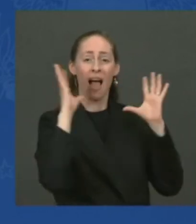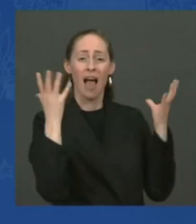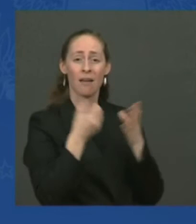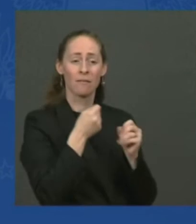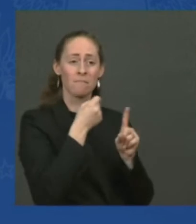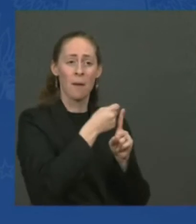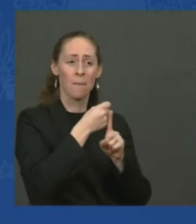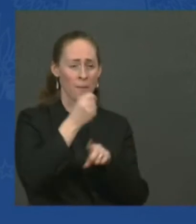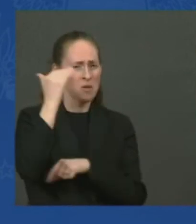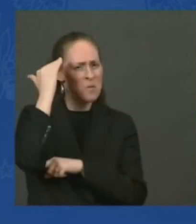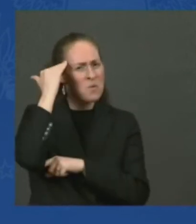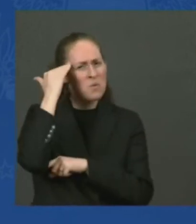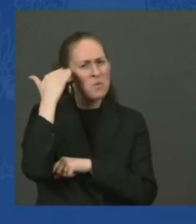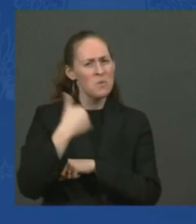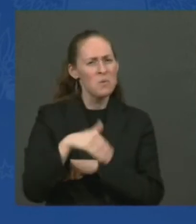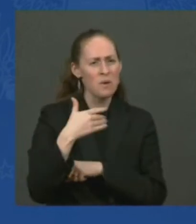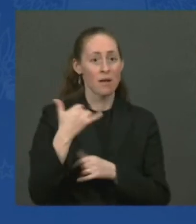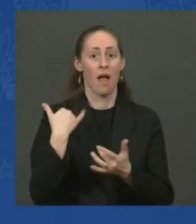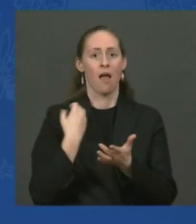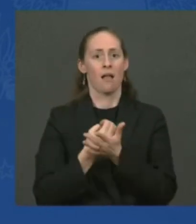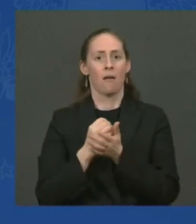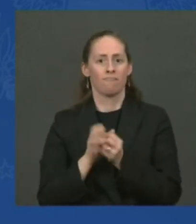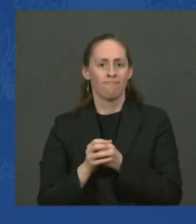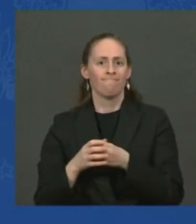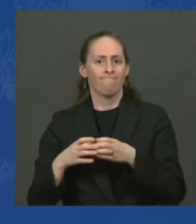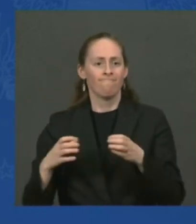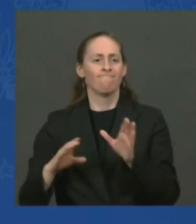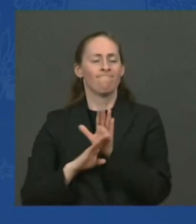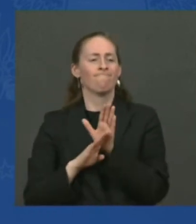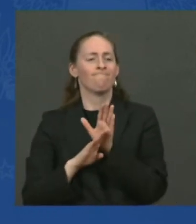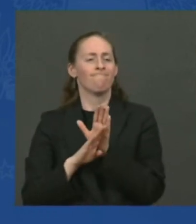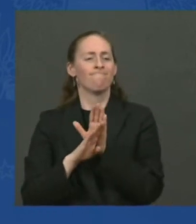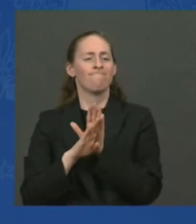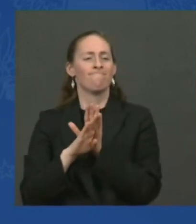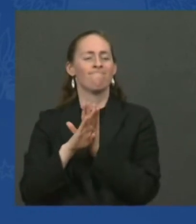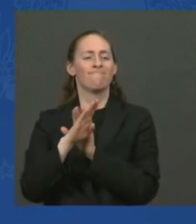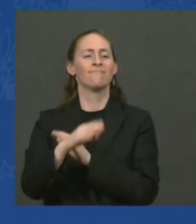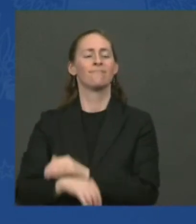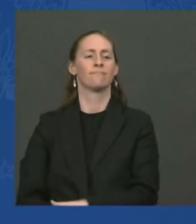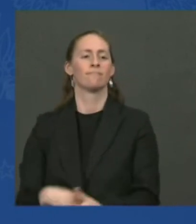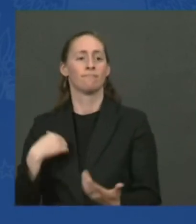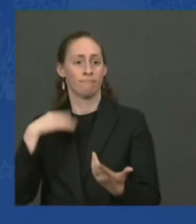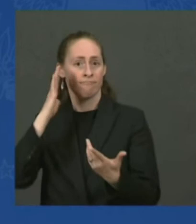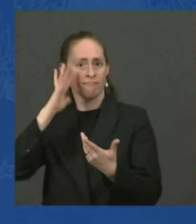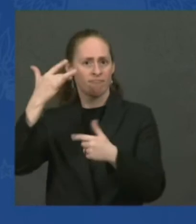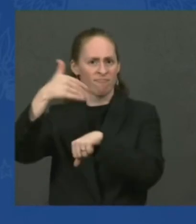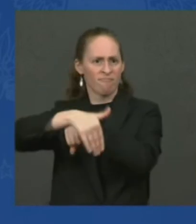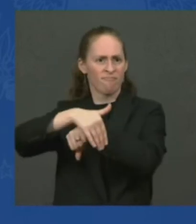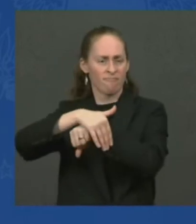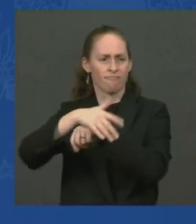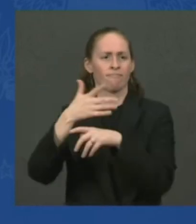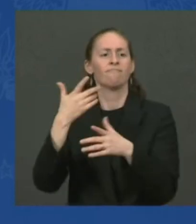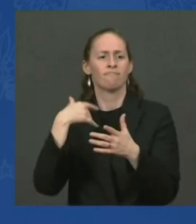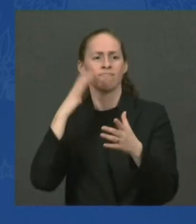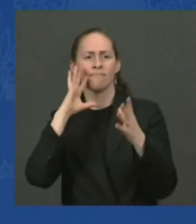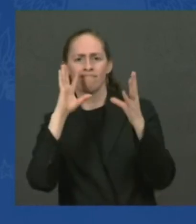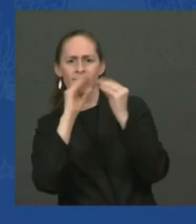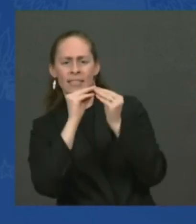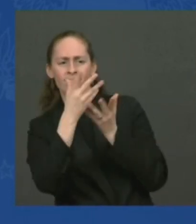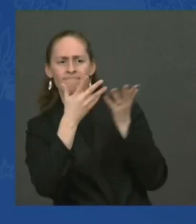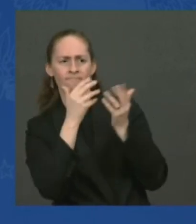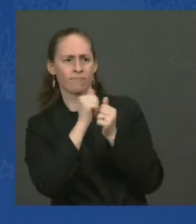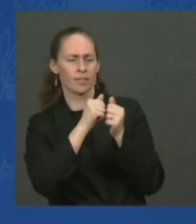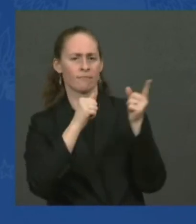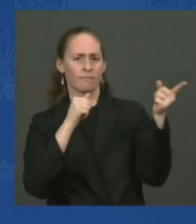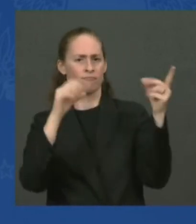met with President of China, who I'm going to be speaking with tonight, several years ago, he asked me, we were in China, he said, could